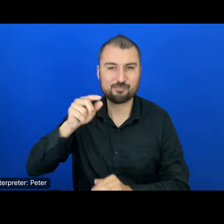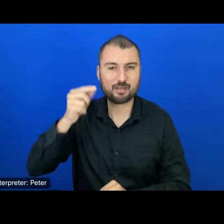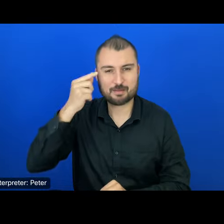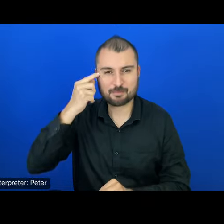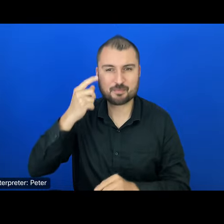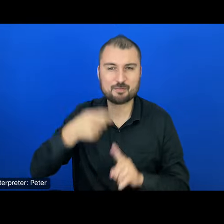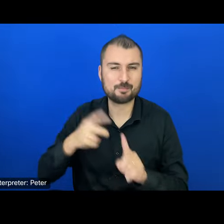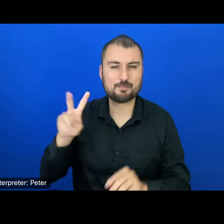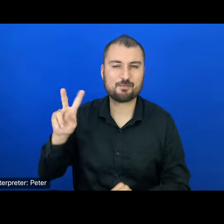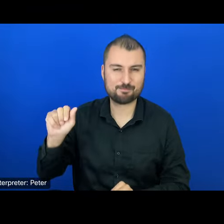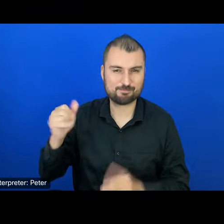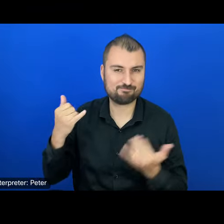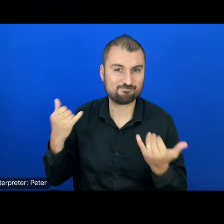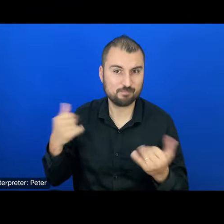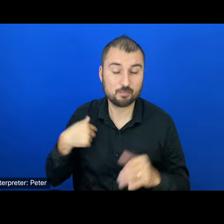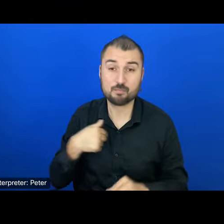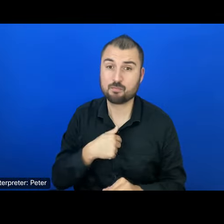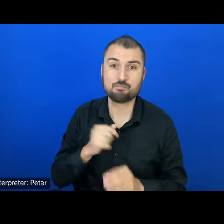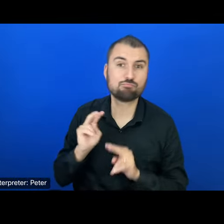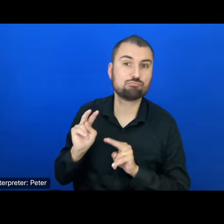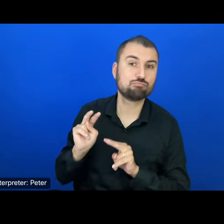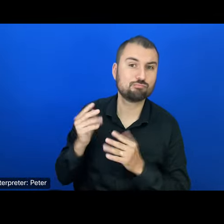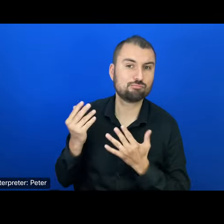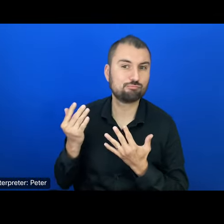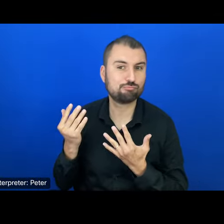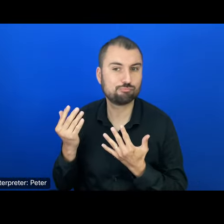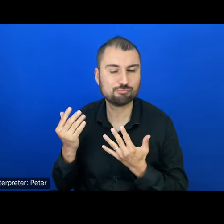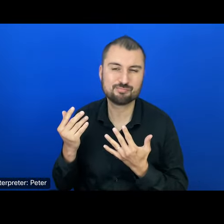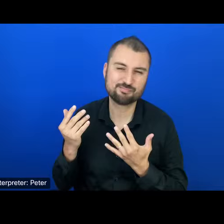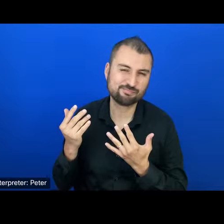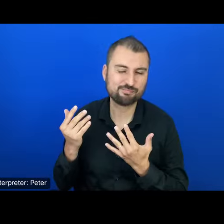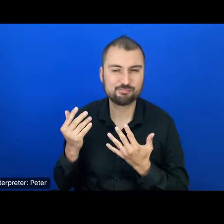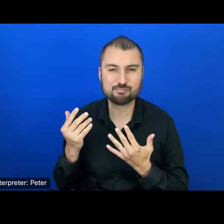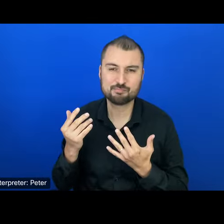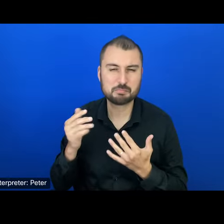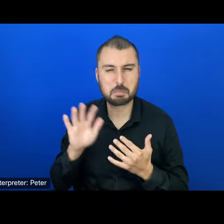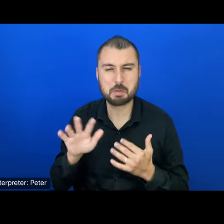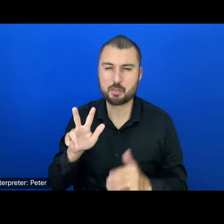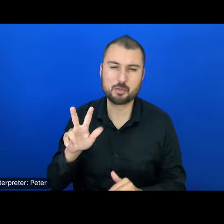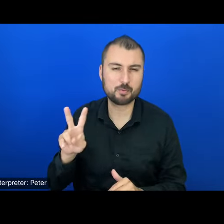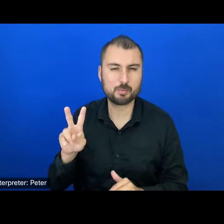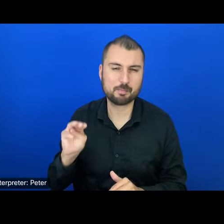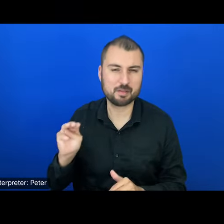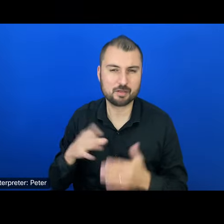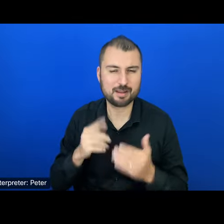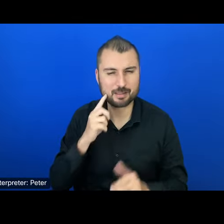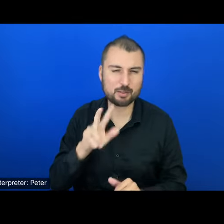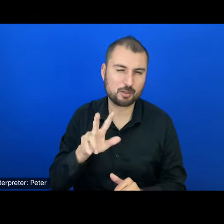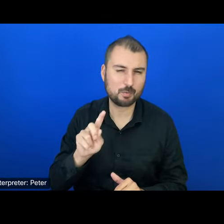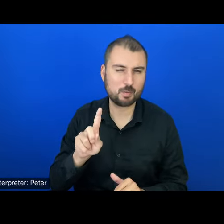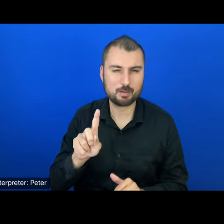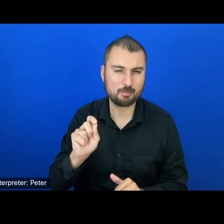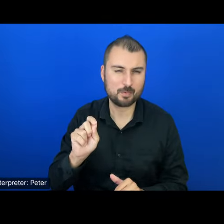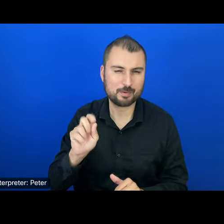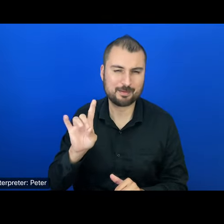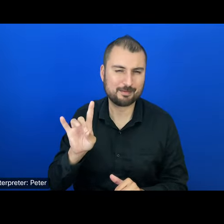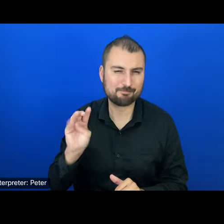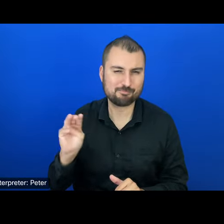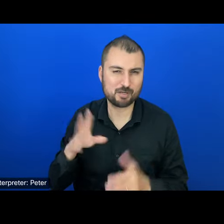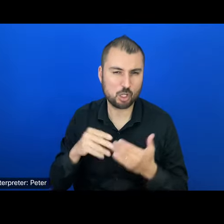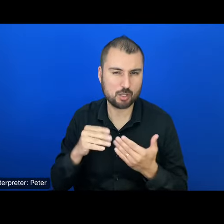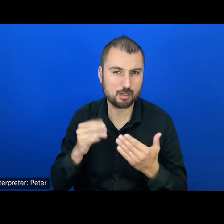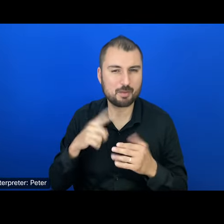VA at this point. We're awaiting, it's approximately $32 million, I think it's like $31.8 million that would